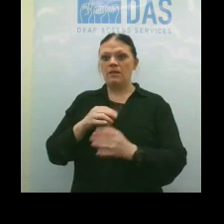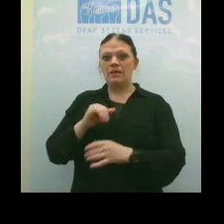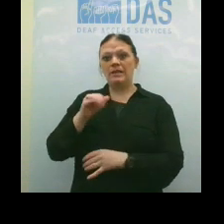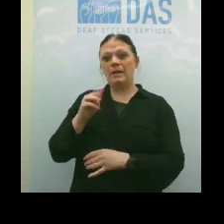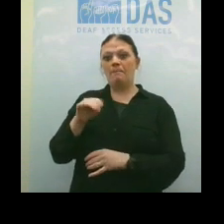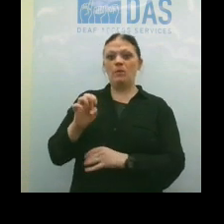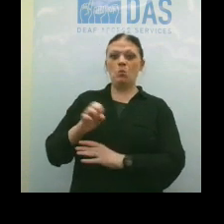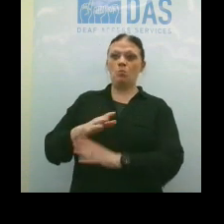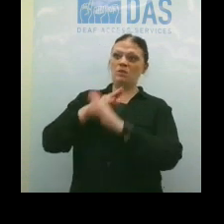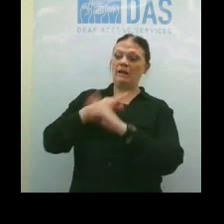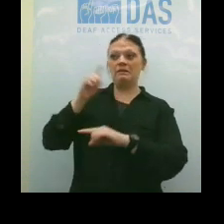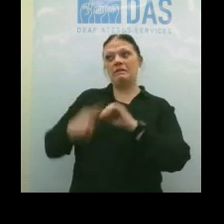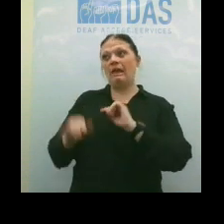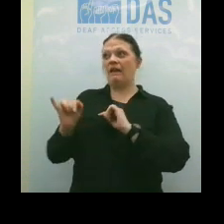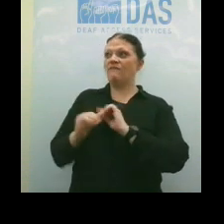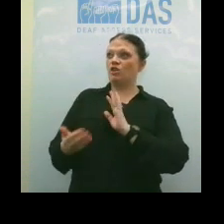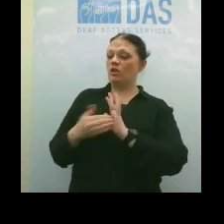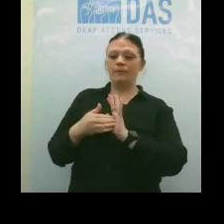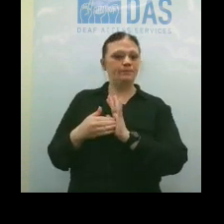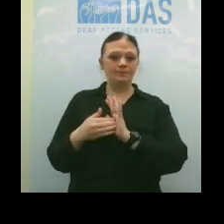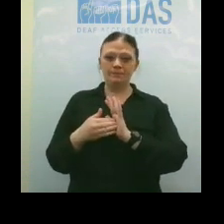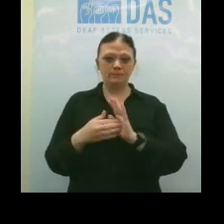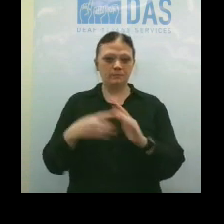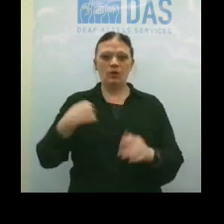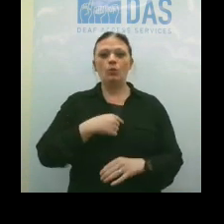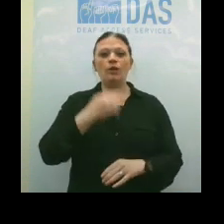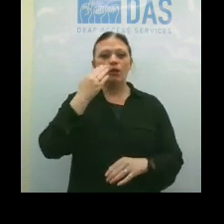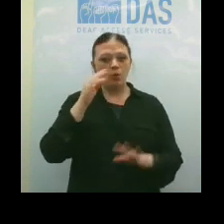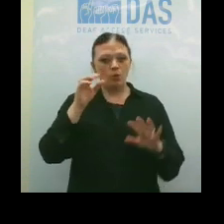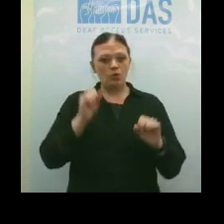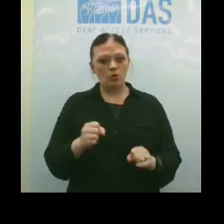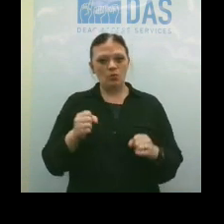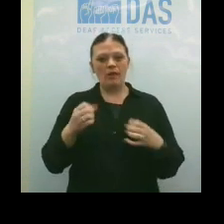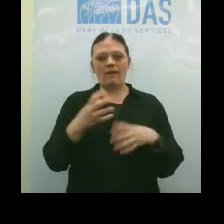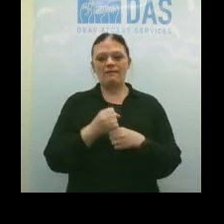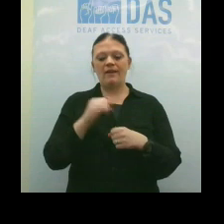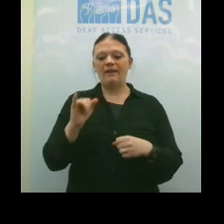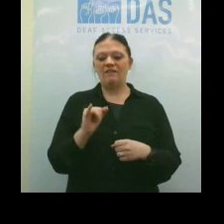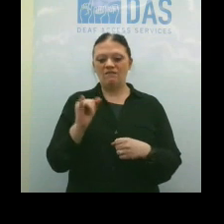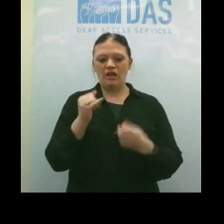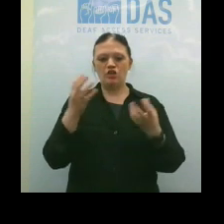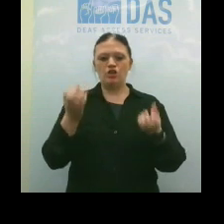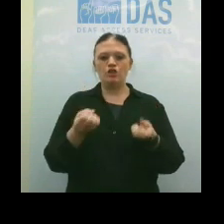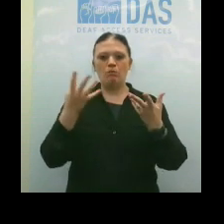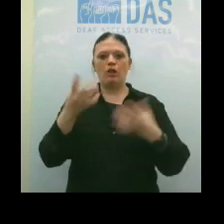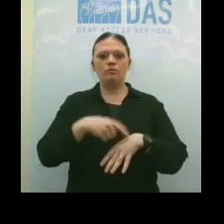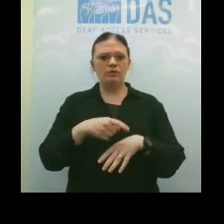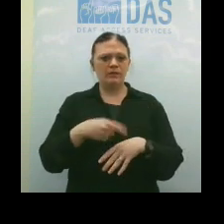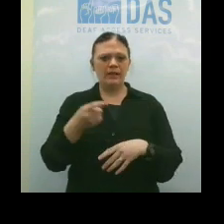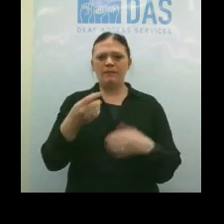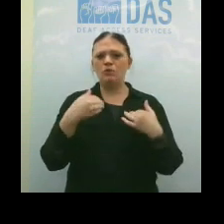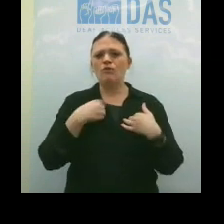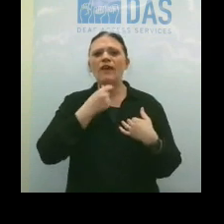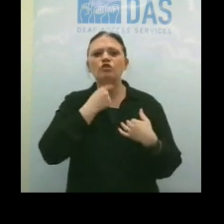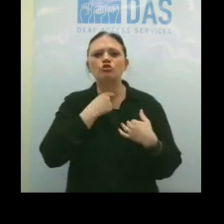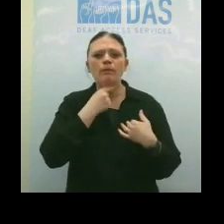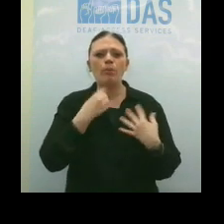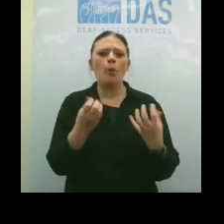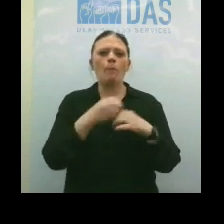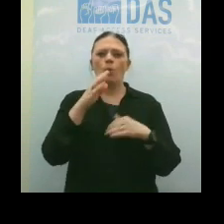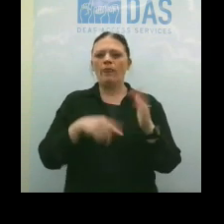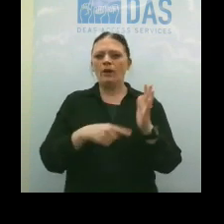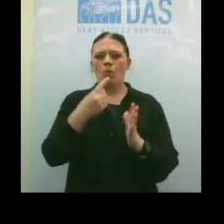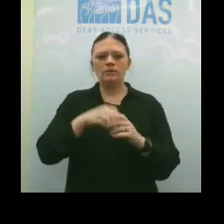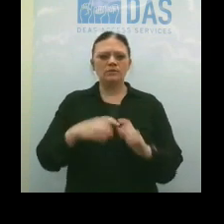another infection. We know that there are other infections that you can get multiple times. We've all had more than one strep throat infection in our